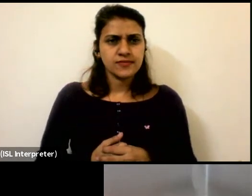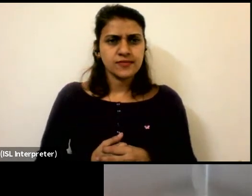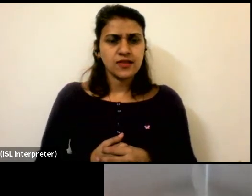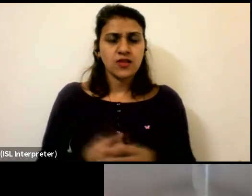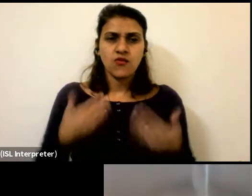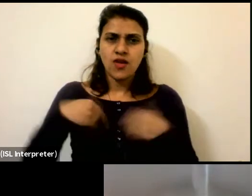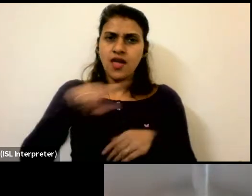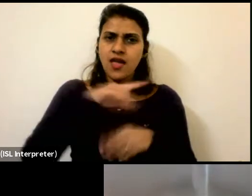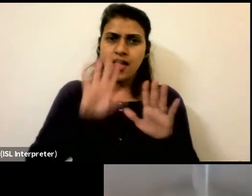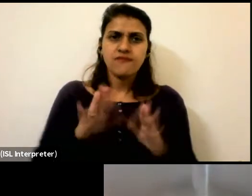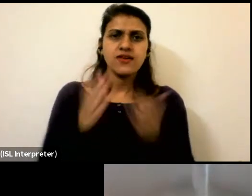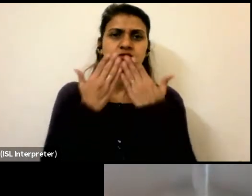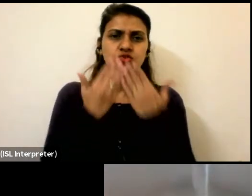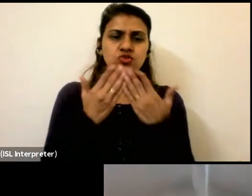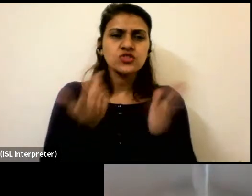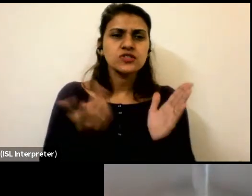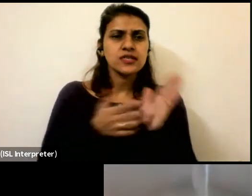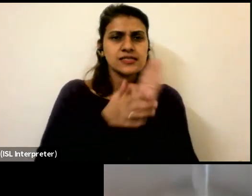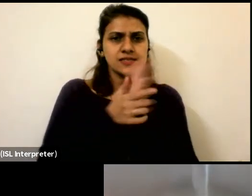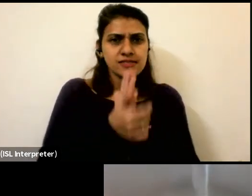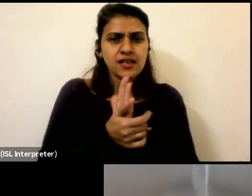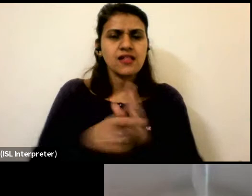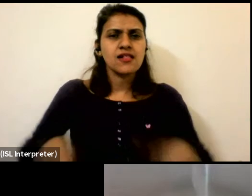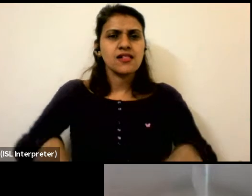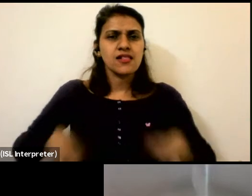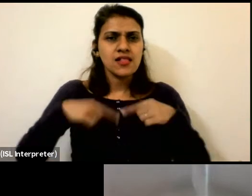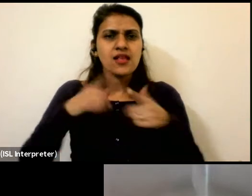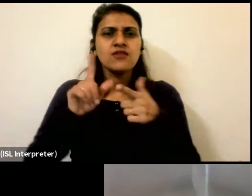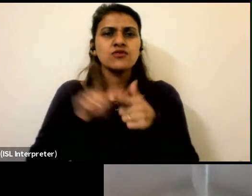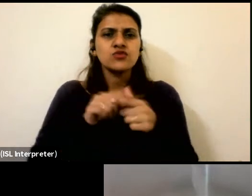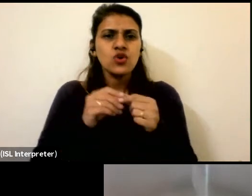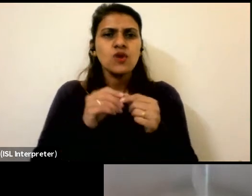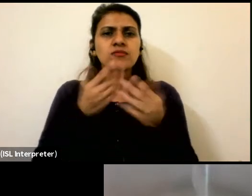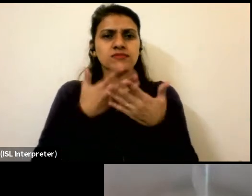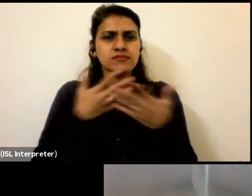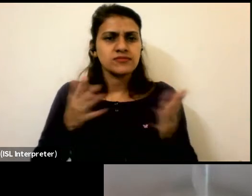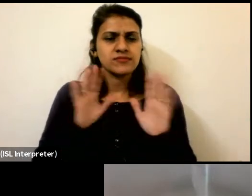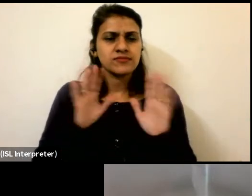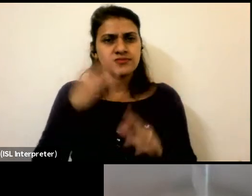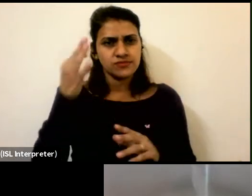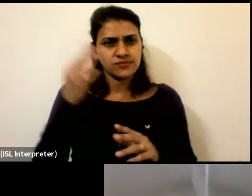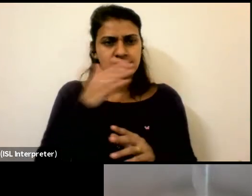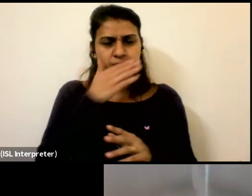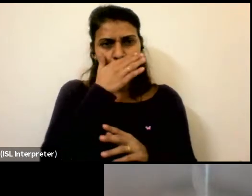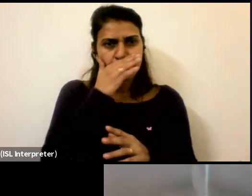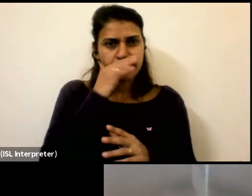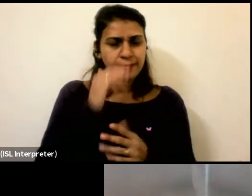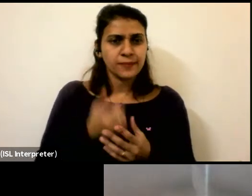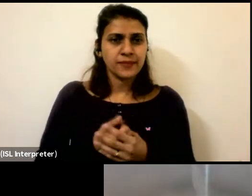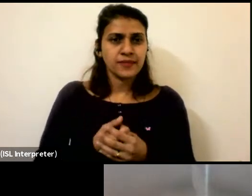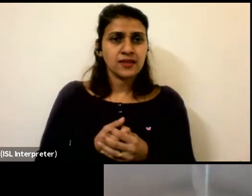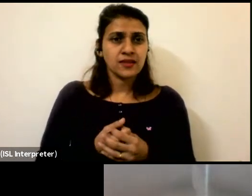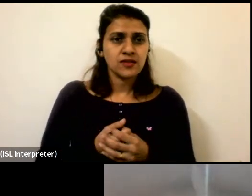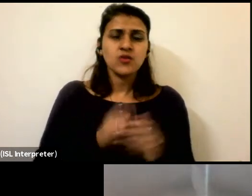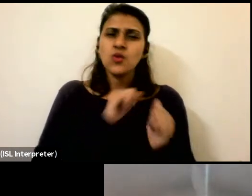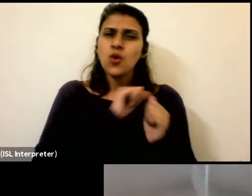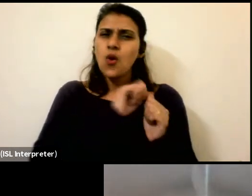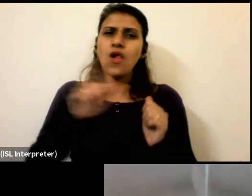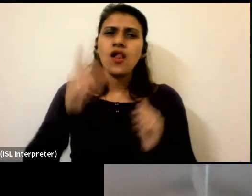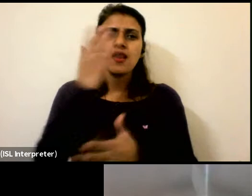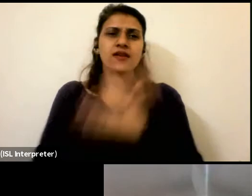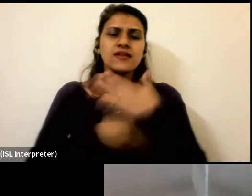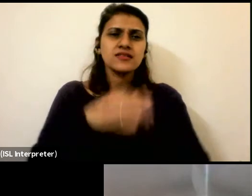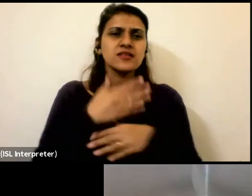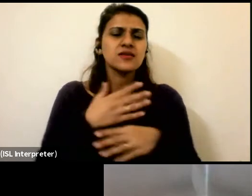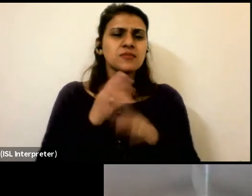education, skills, livelihood. So they have but all these cut across the disability as well. So the